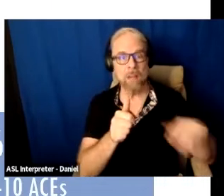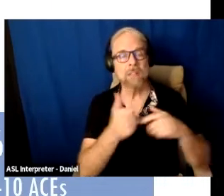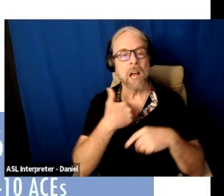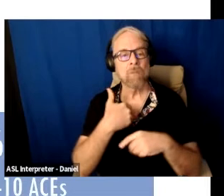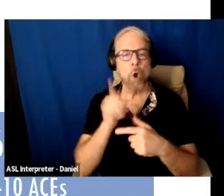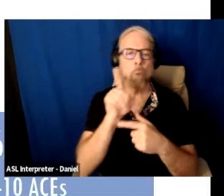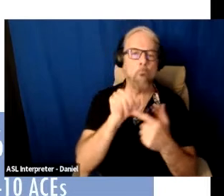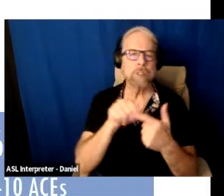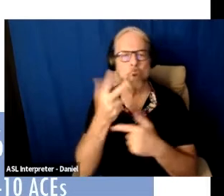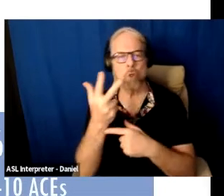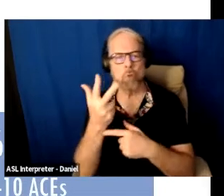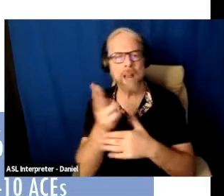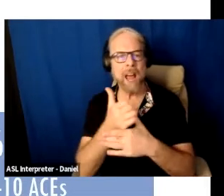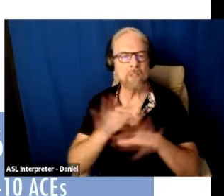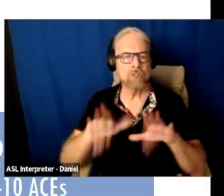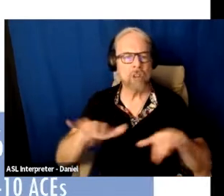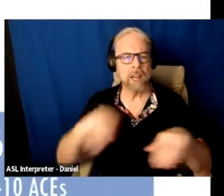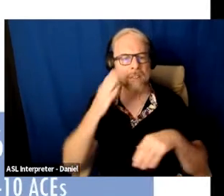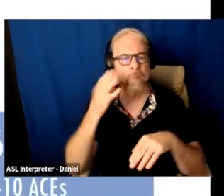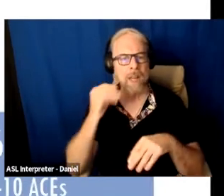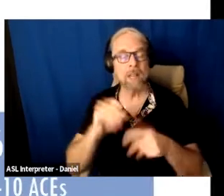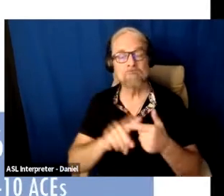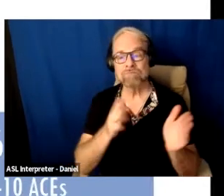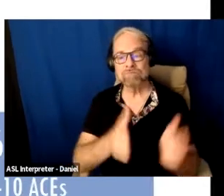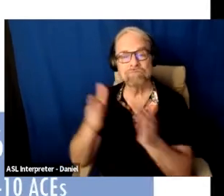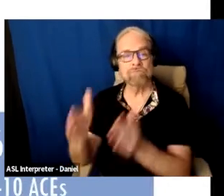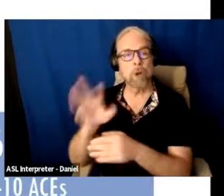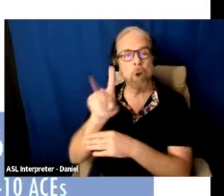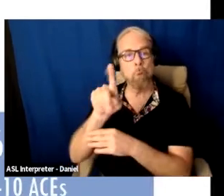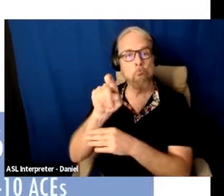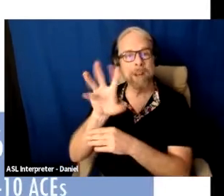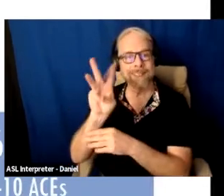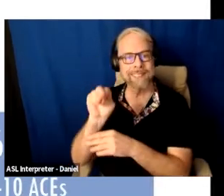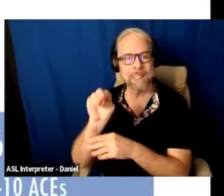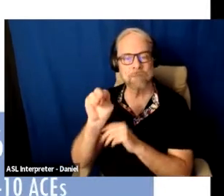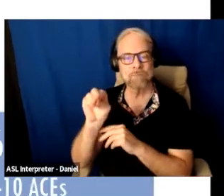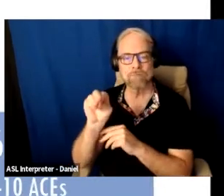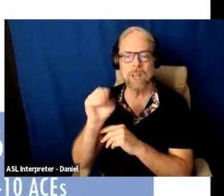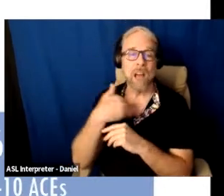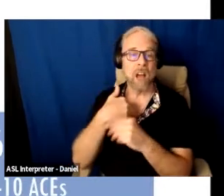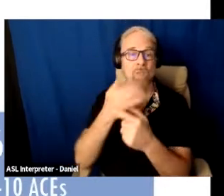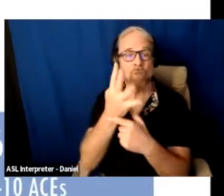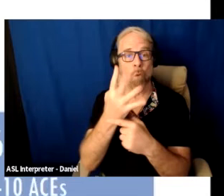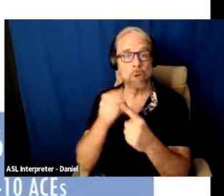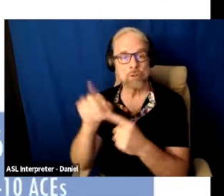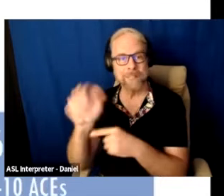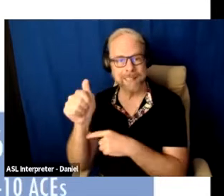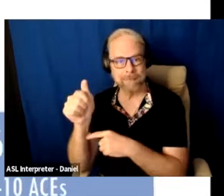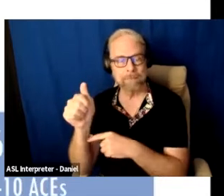adverse childhood experiences, and 160 would have 4 to 10.